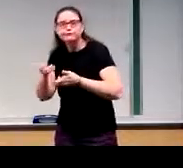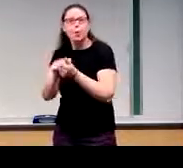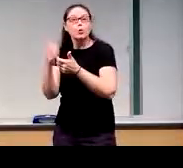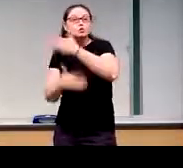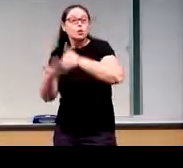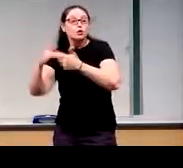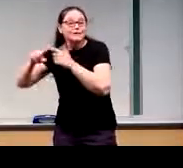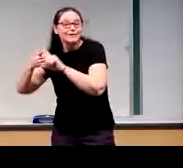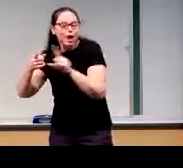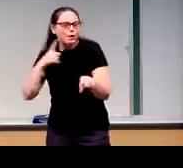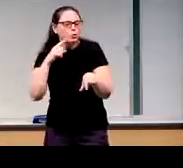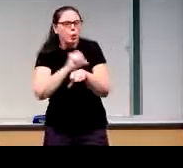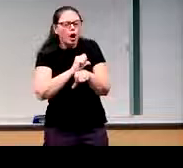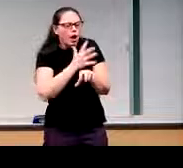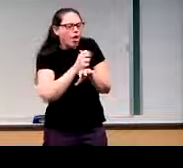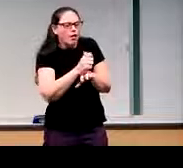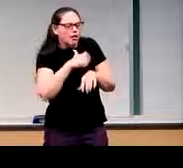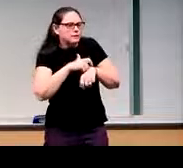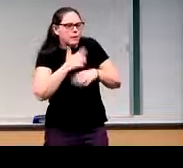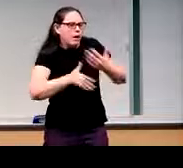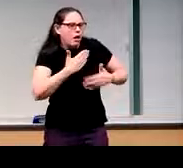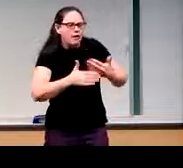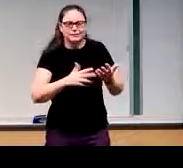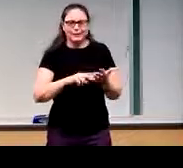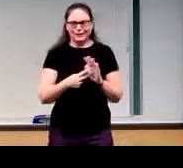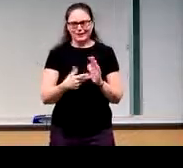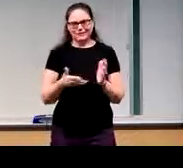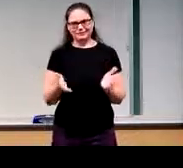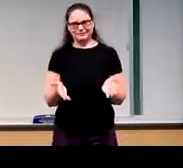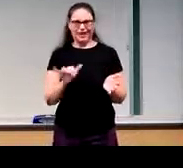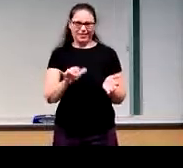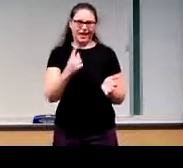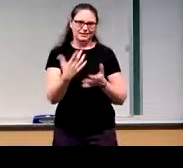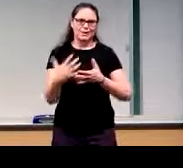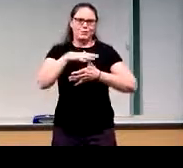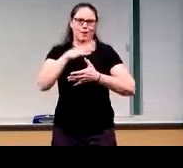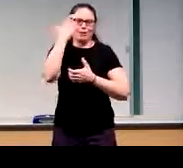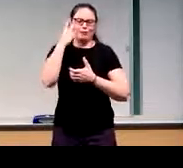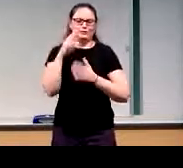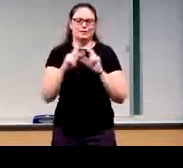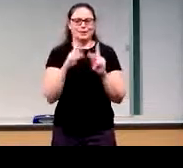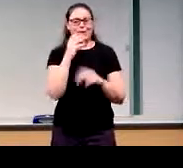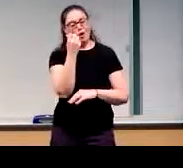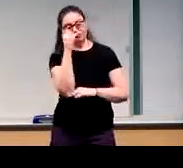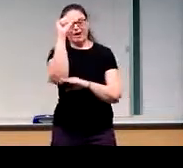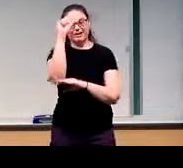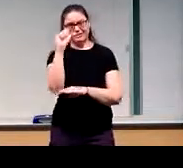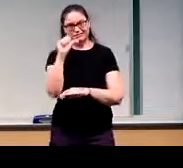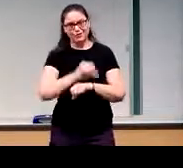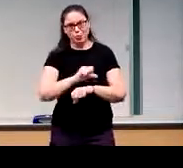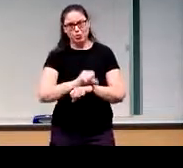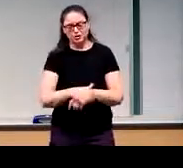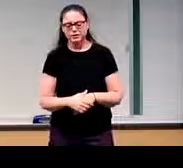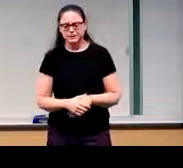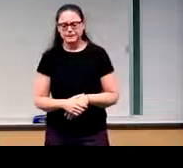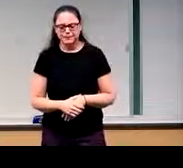with their friends. And this makes up one of the primary reasons for why they're striking. And Vivek